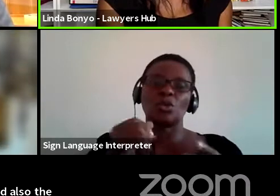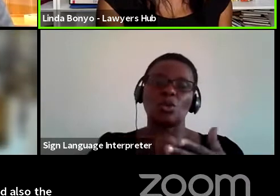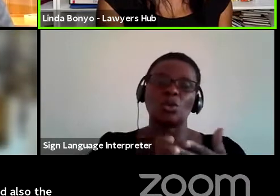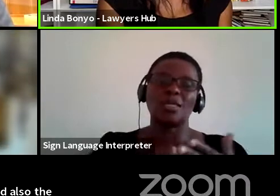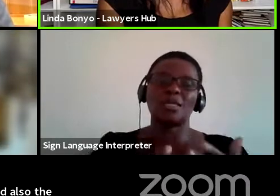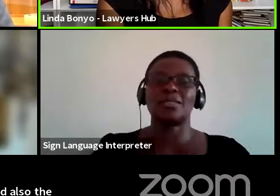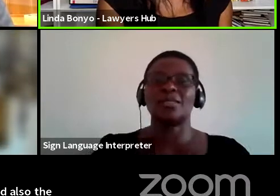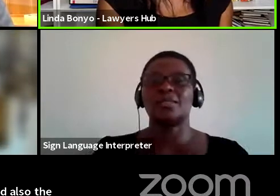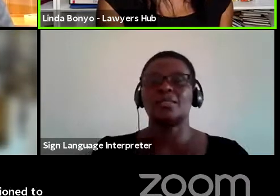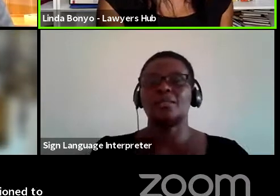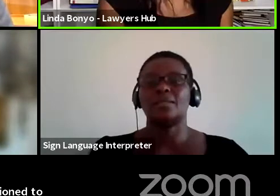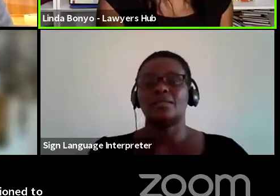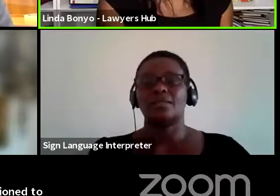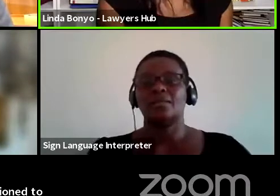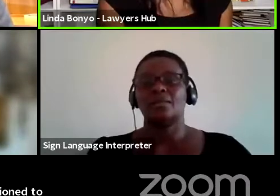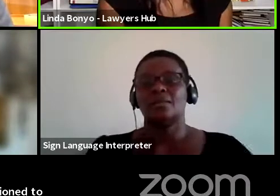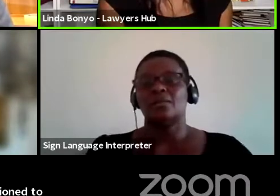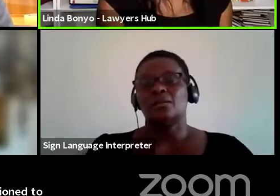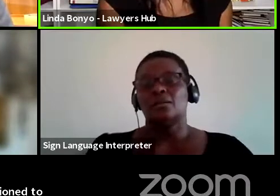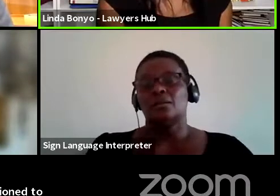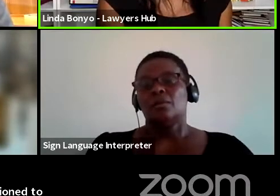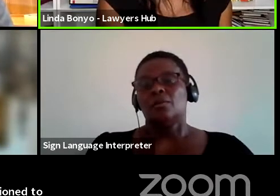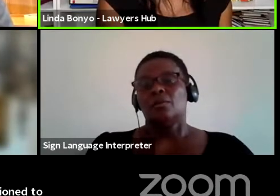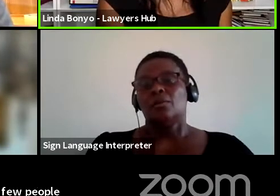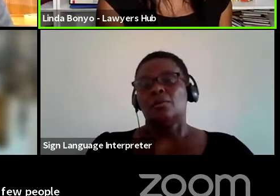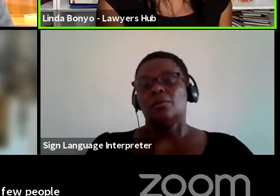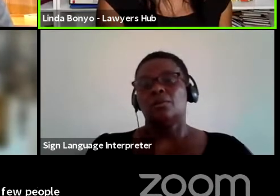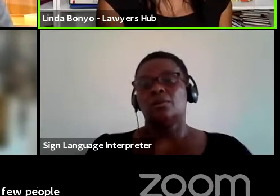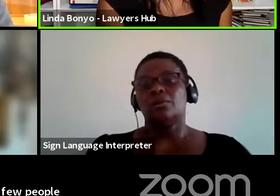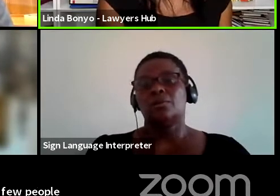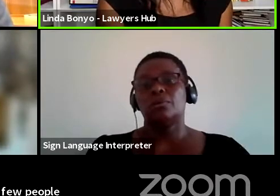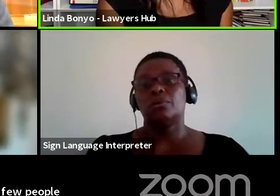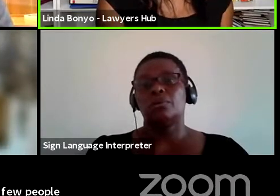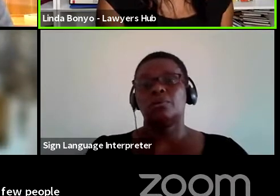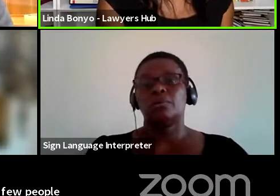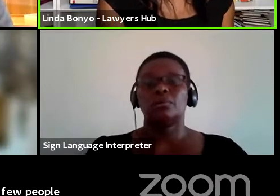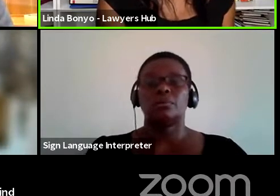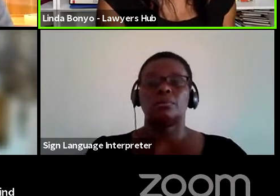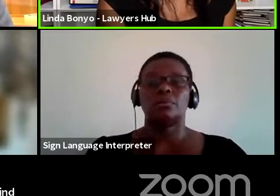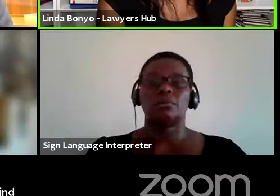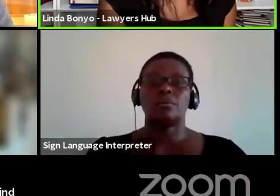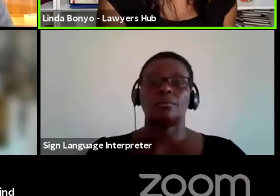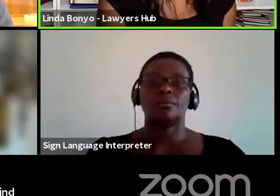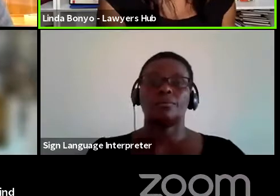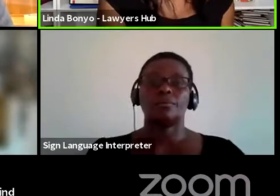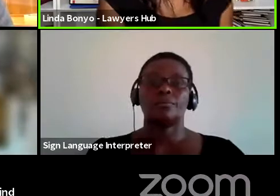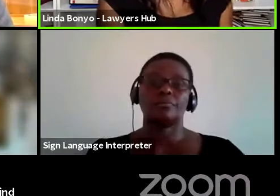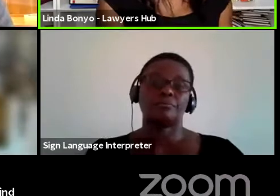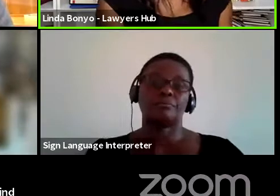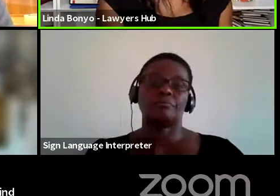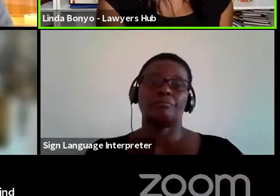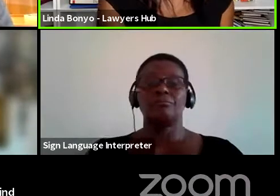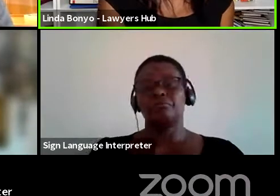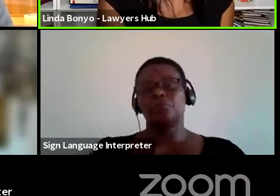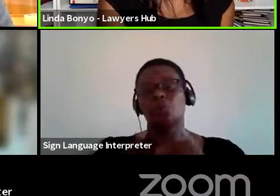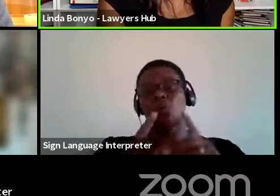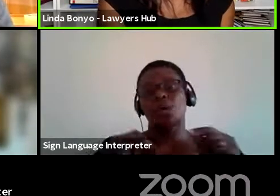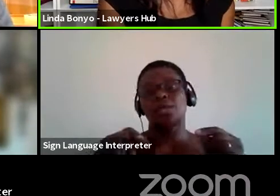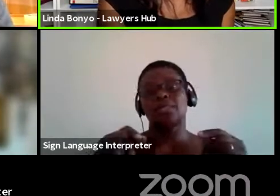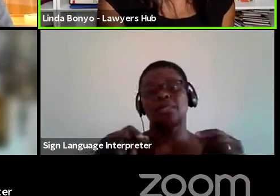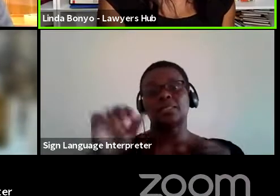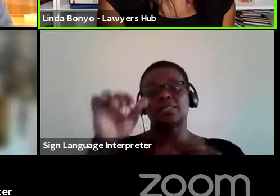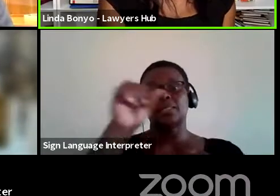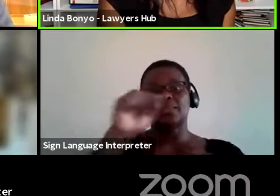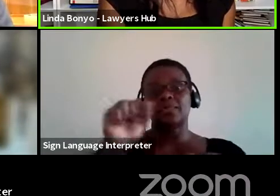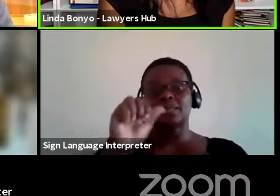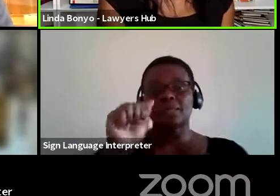I think I mentioned to a few people from Twitter. For instance, you'd find words like Sasa trending on Twitter. Sasa is just a